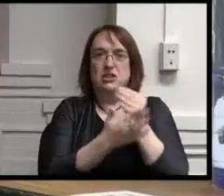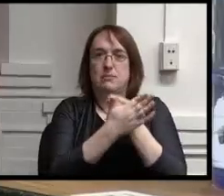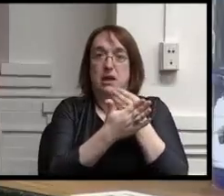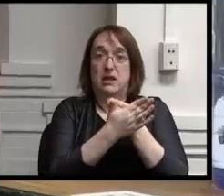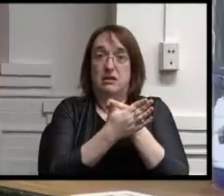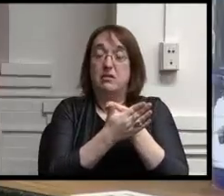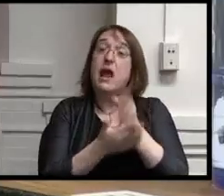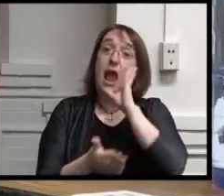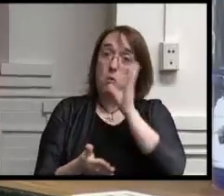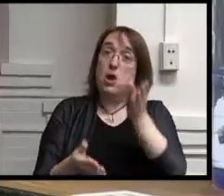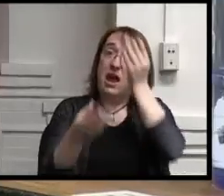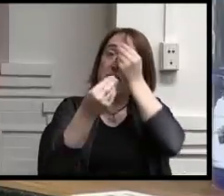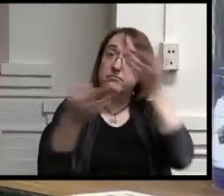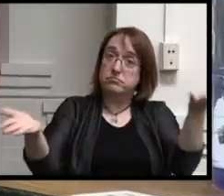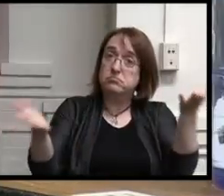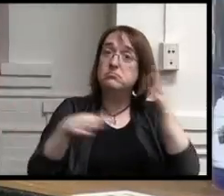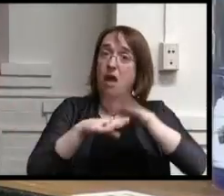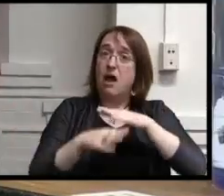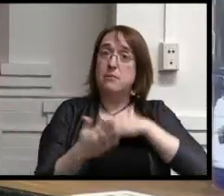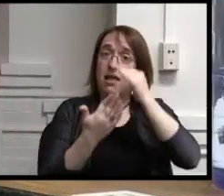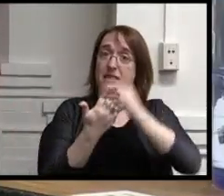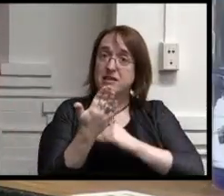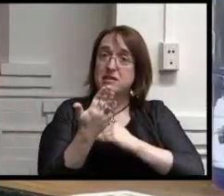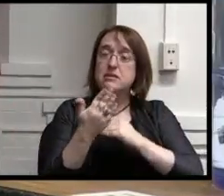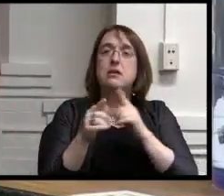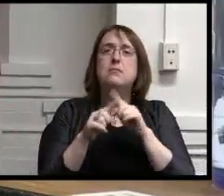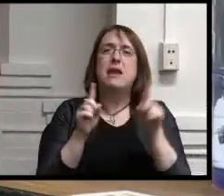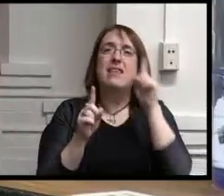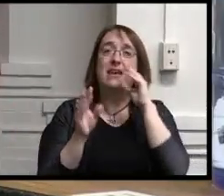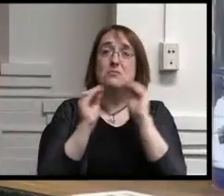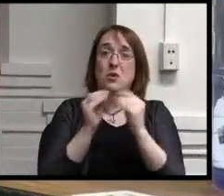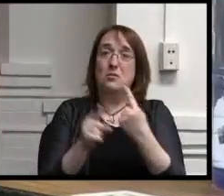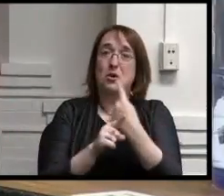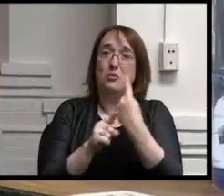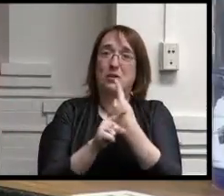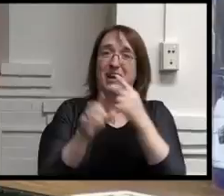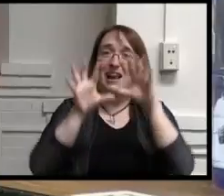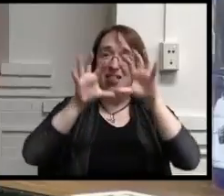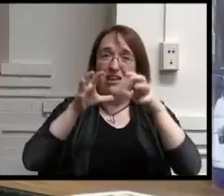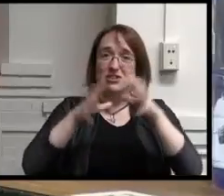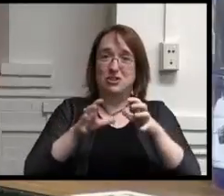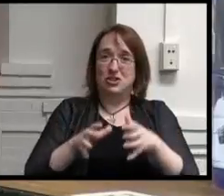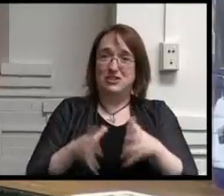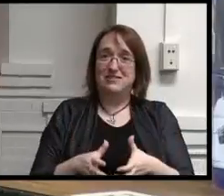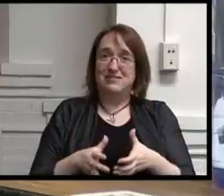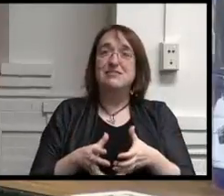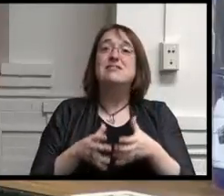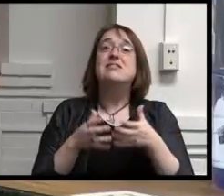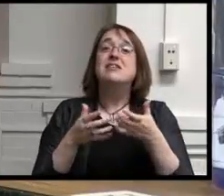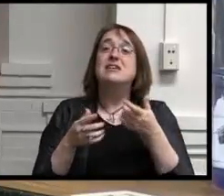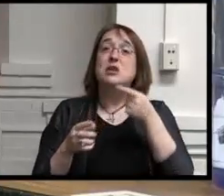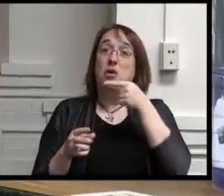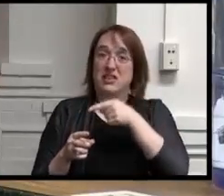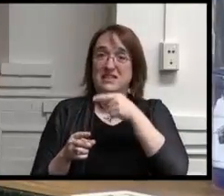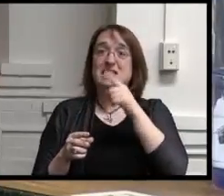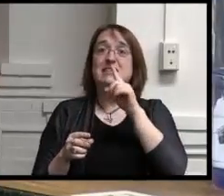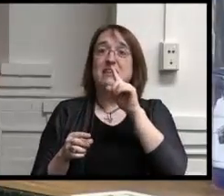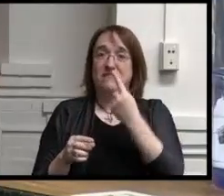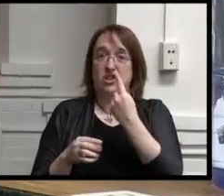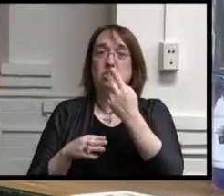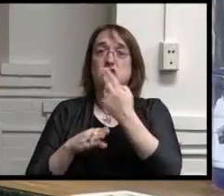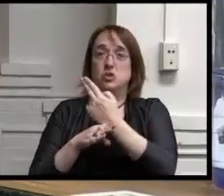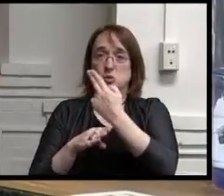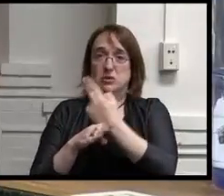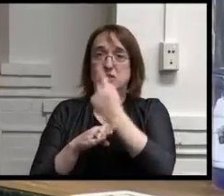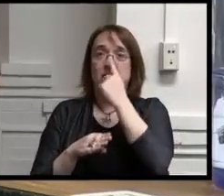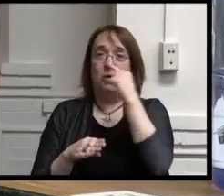have disclosed those on my list, you know, I think they're actually more appropriately clustered as our first use